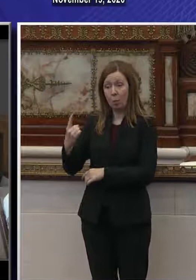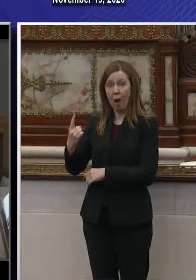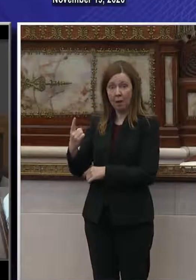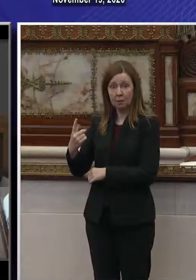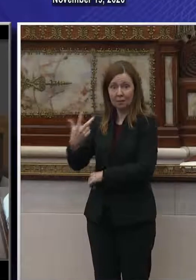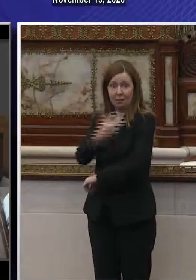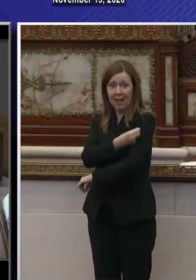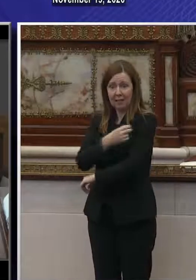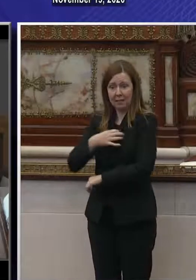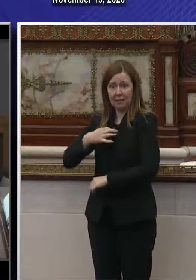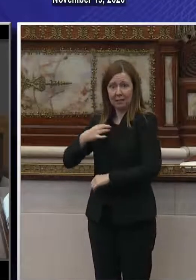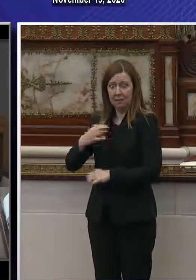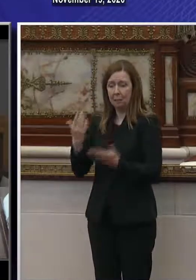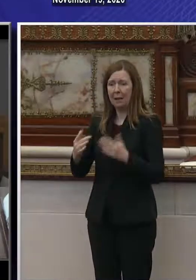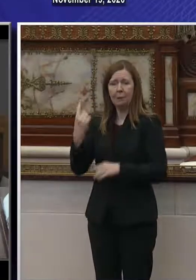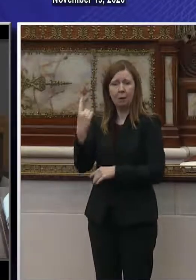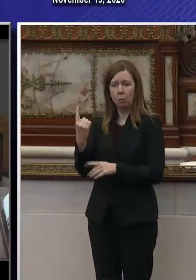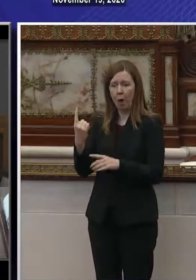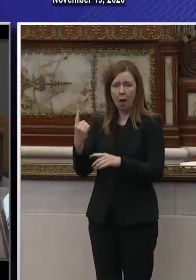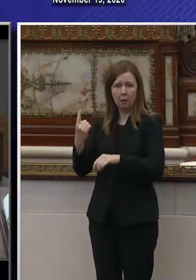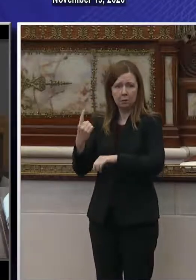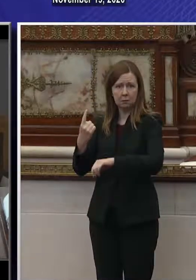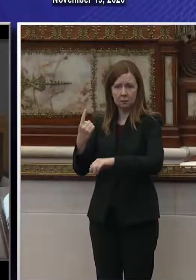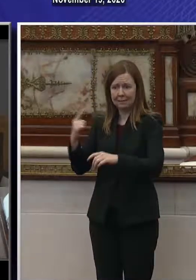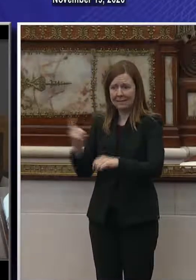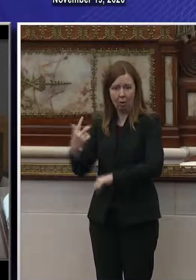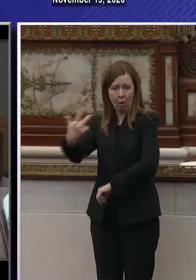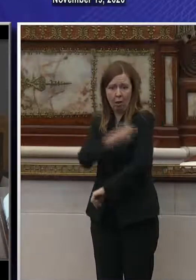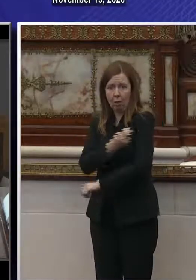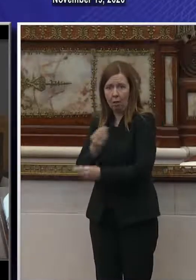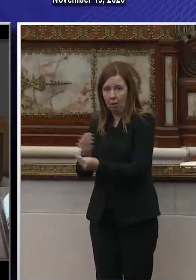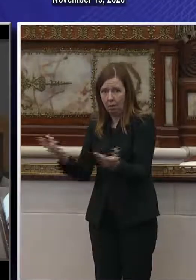candidate that might be a single dose, their second